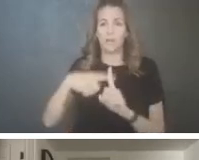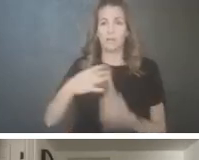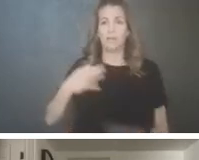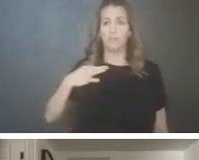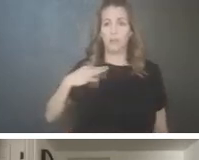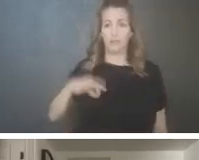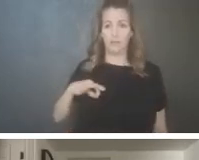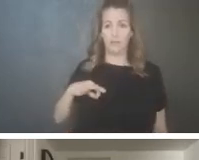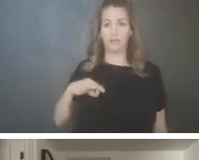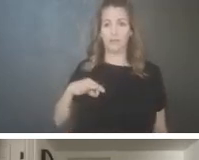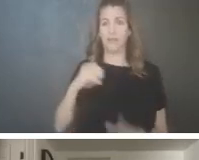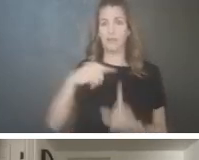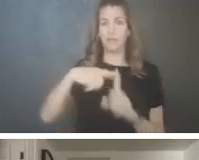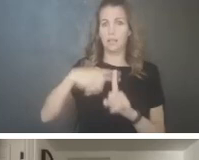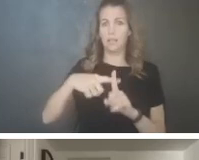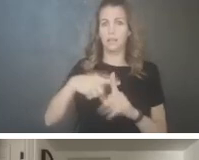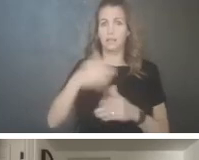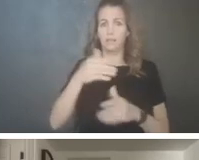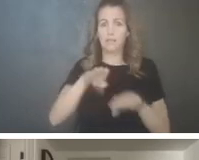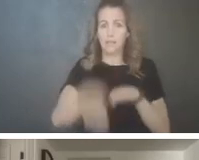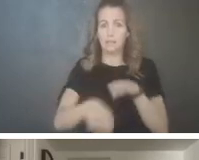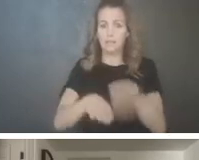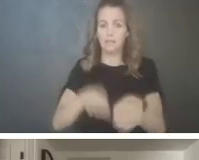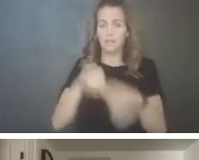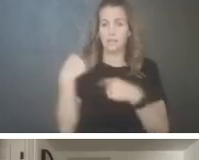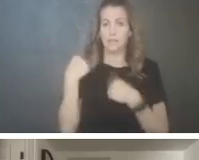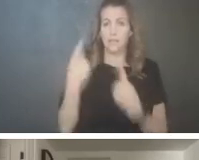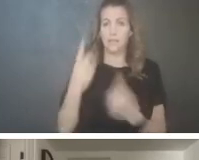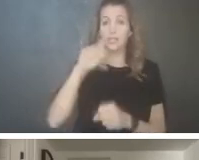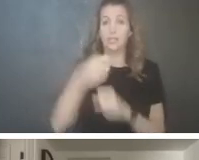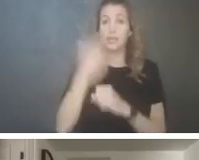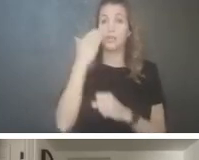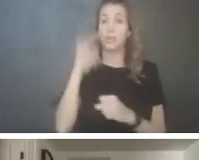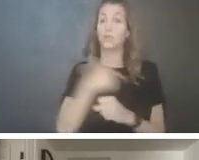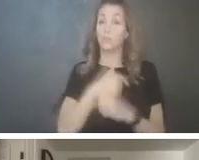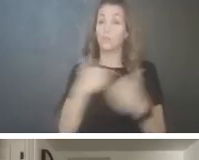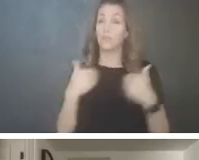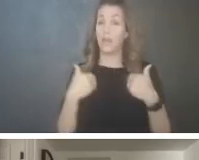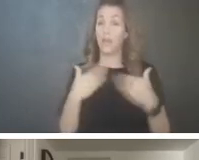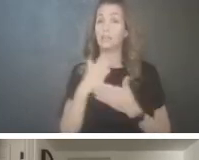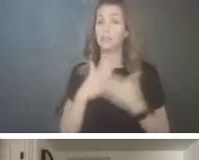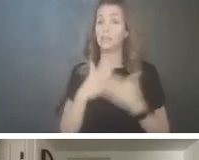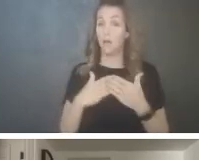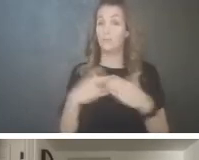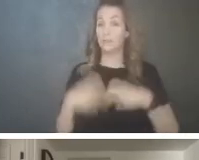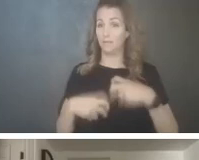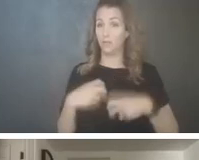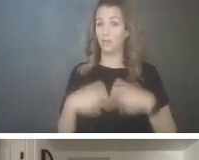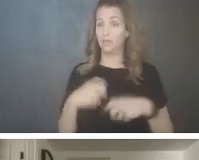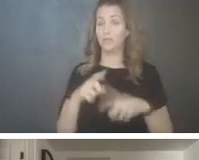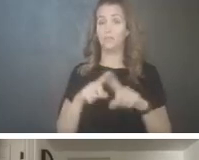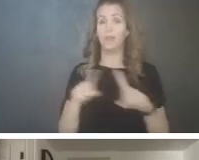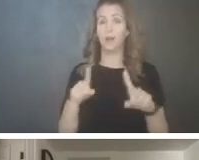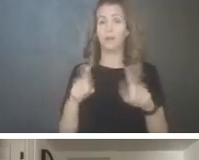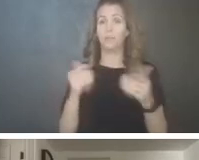and positive strides in the last year. Knowing that we've had some difficulties, obviously, but moving forward